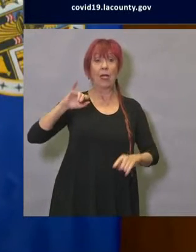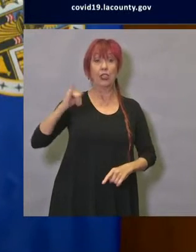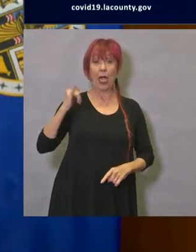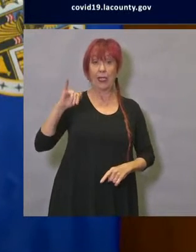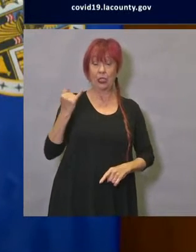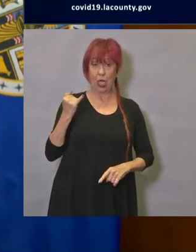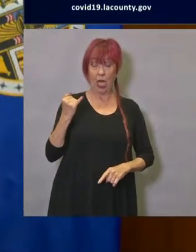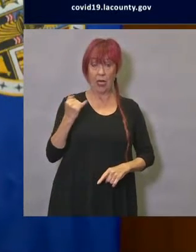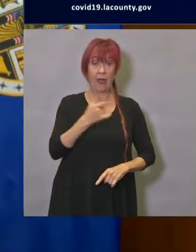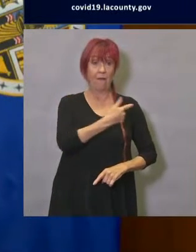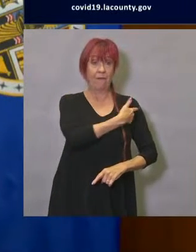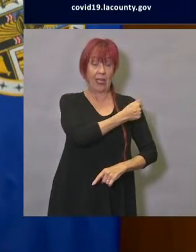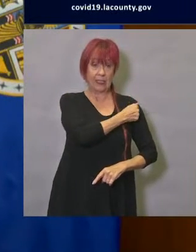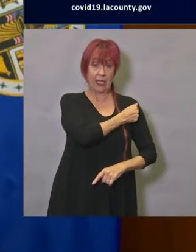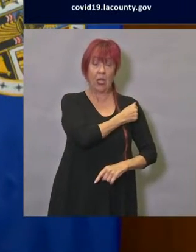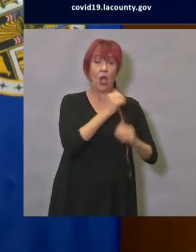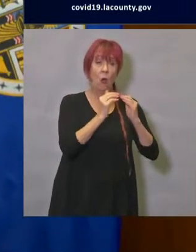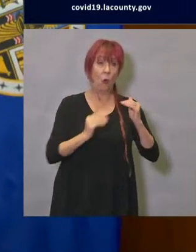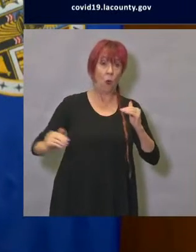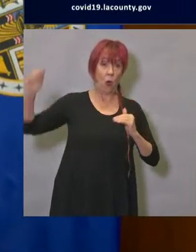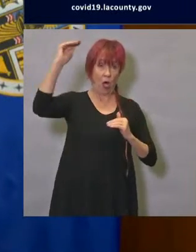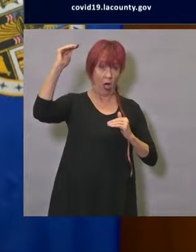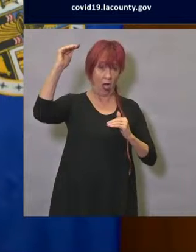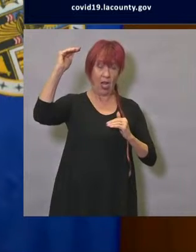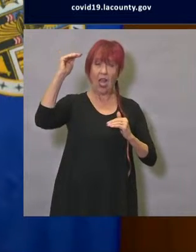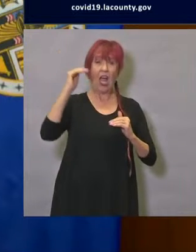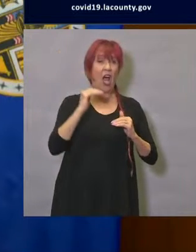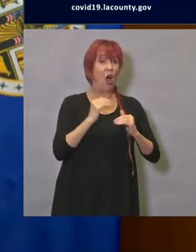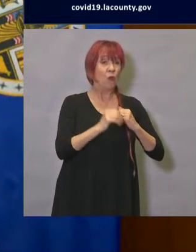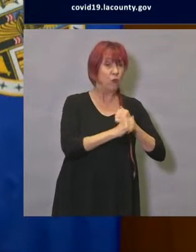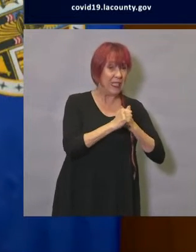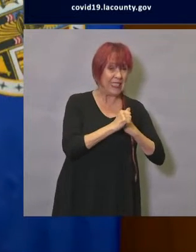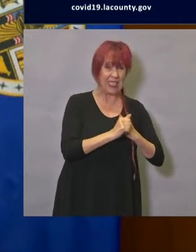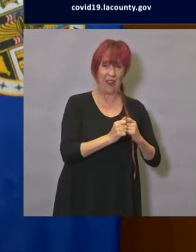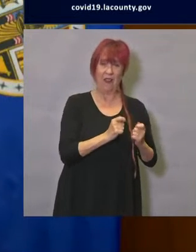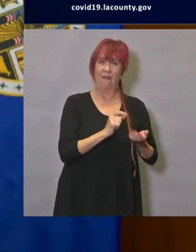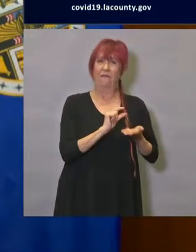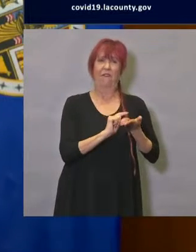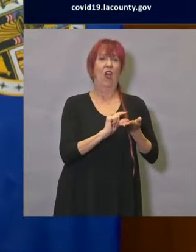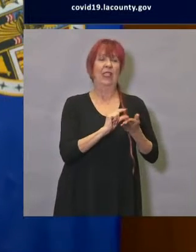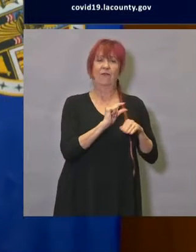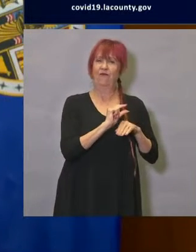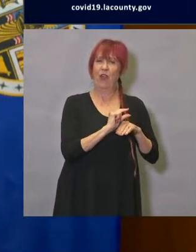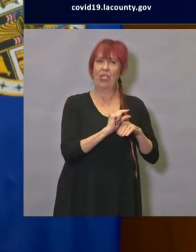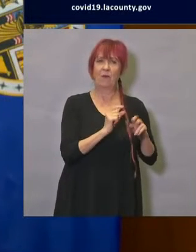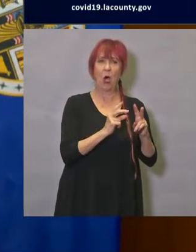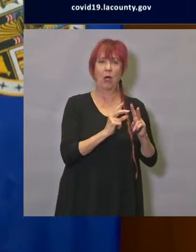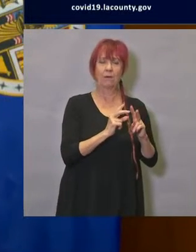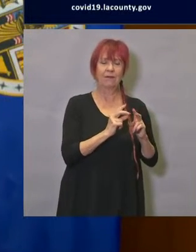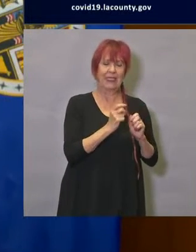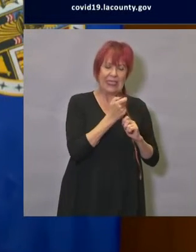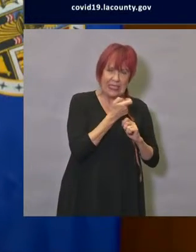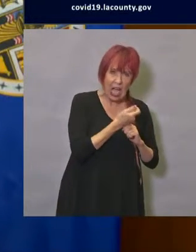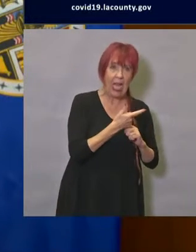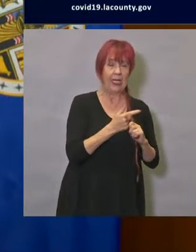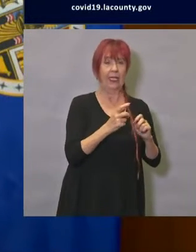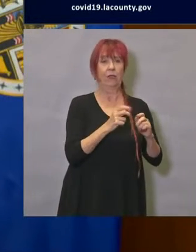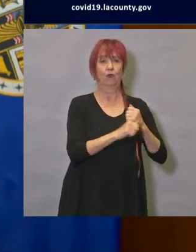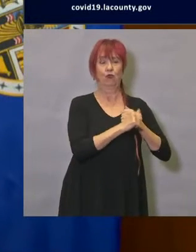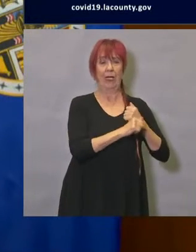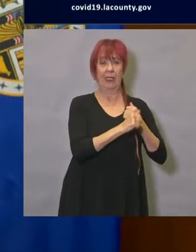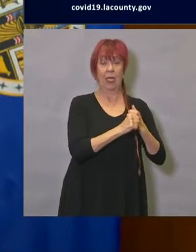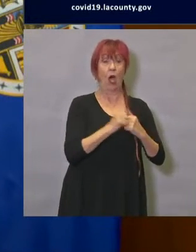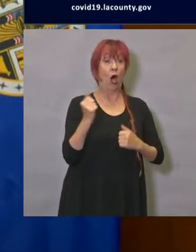outweigh the extremely minimal risk. And as they've said, the risk is very, very small. All three of the